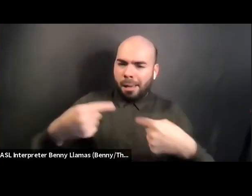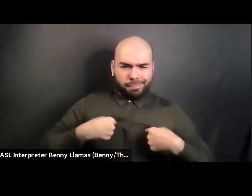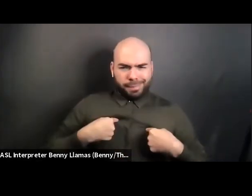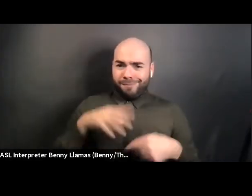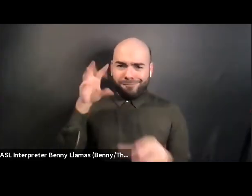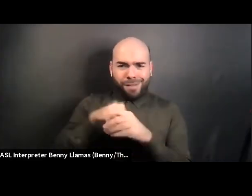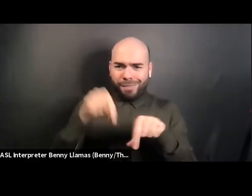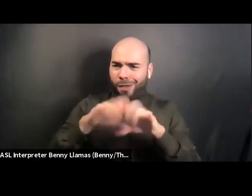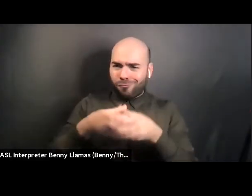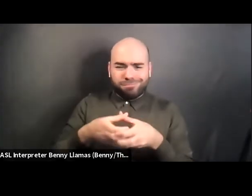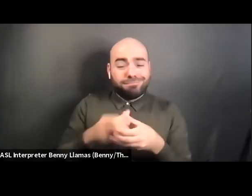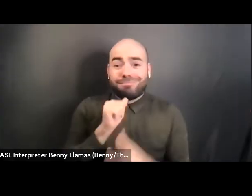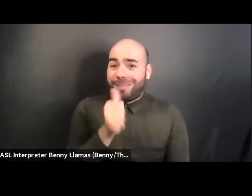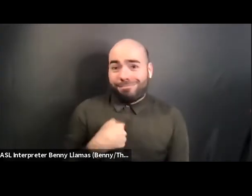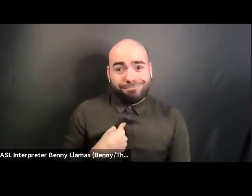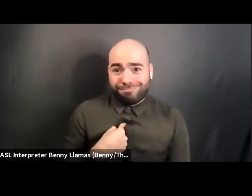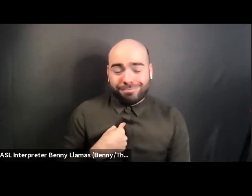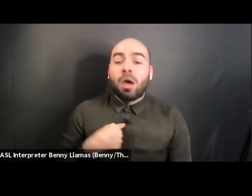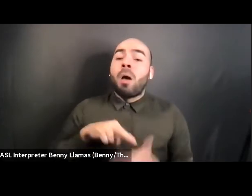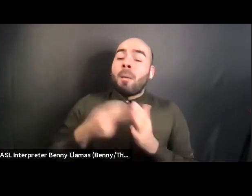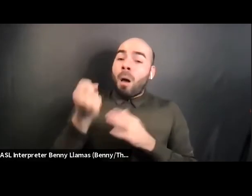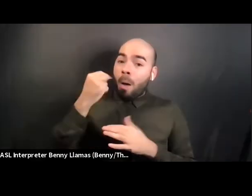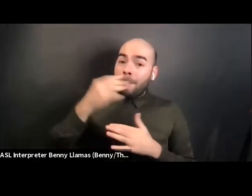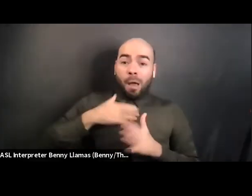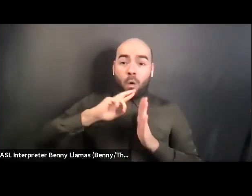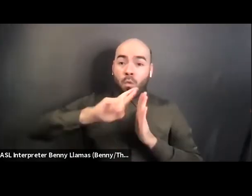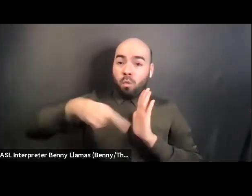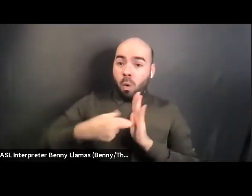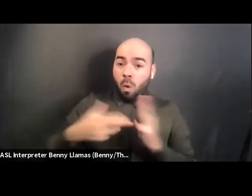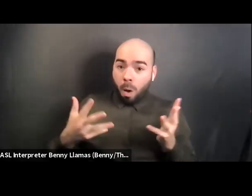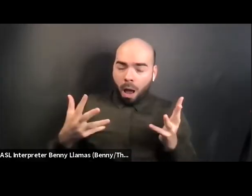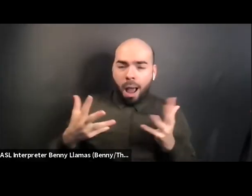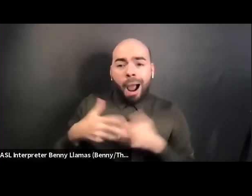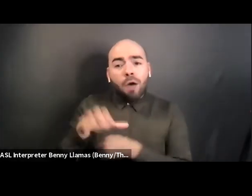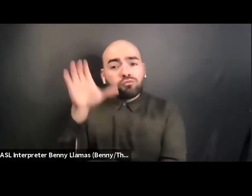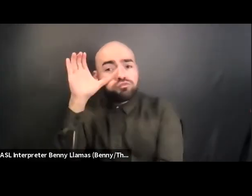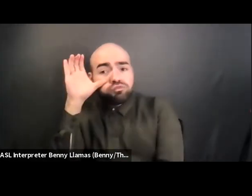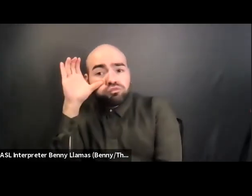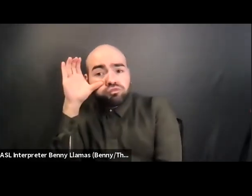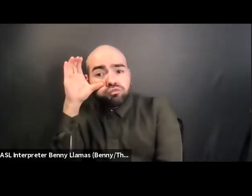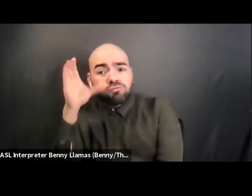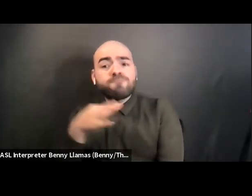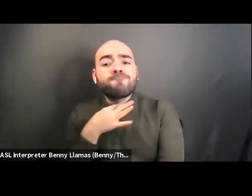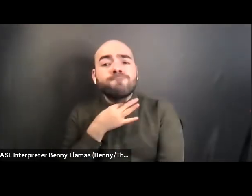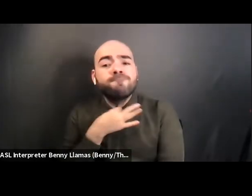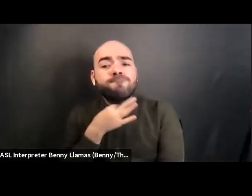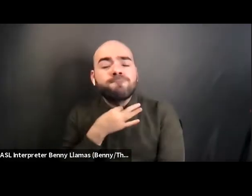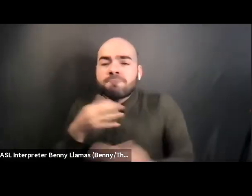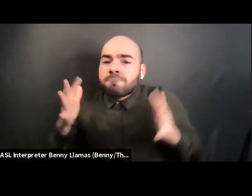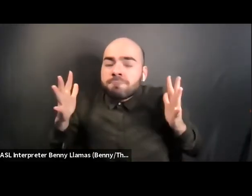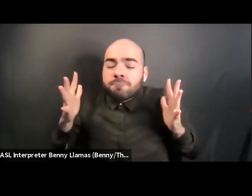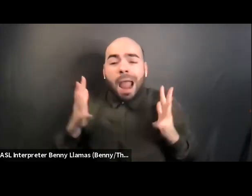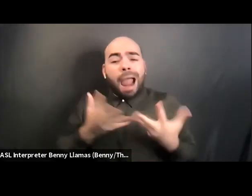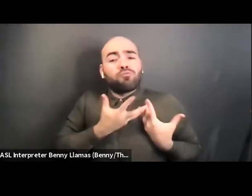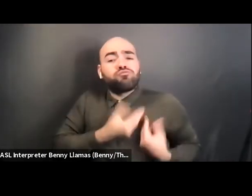see my role here as one of deep listening with curiosity and